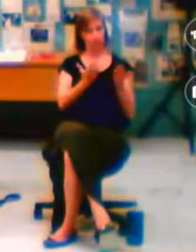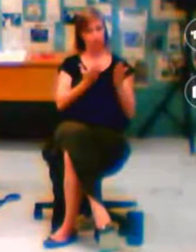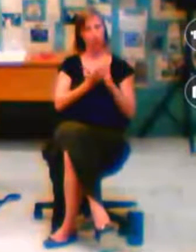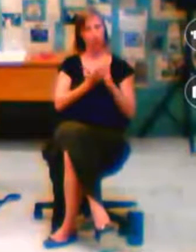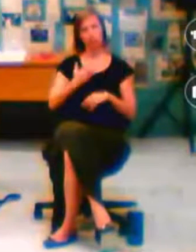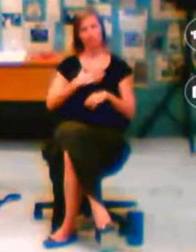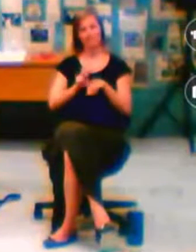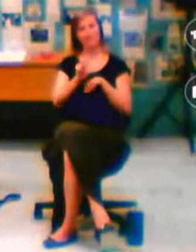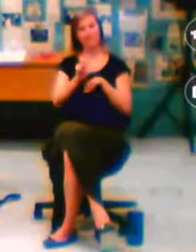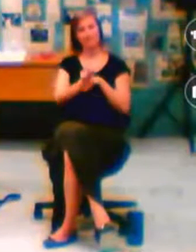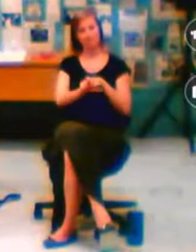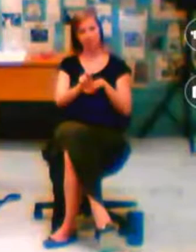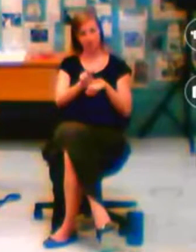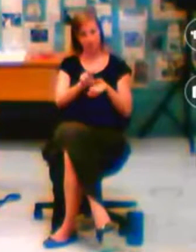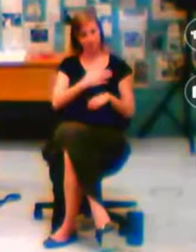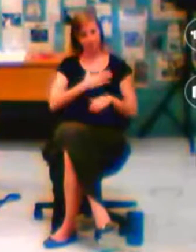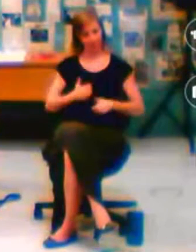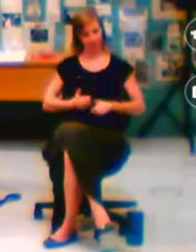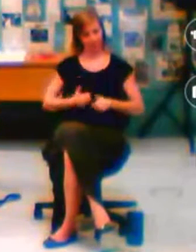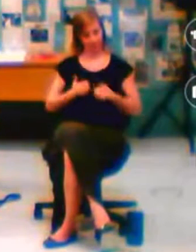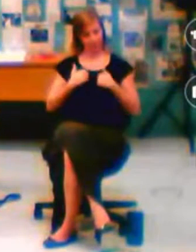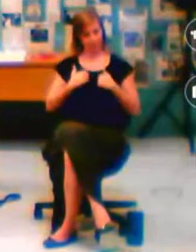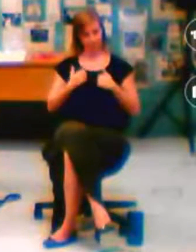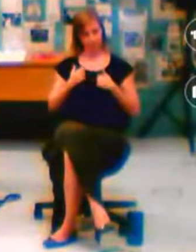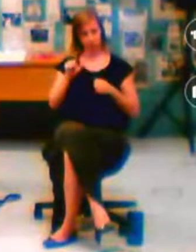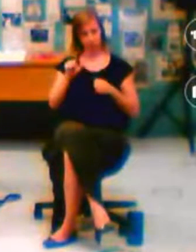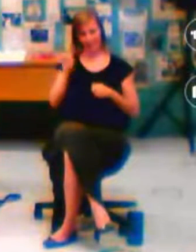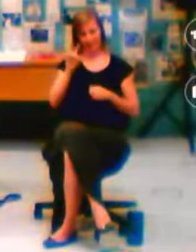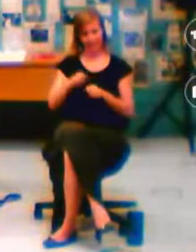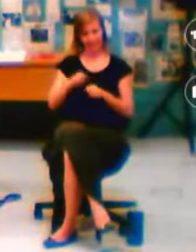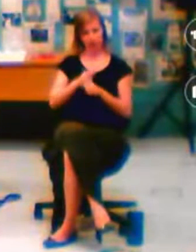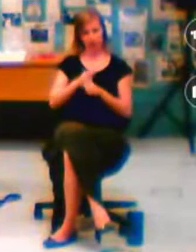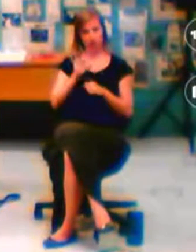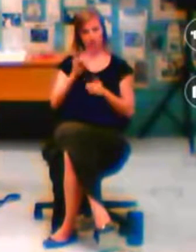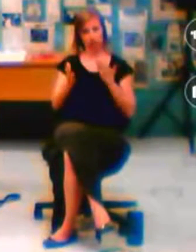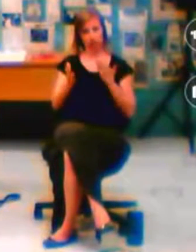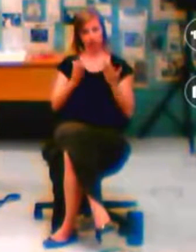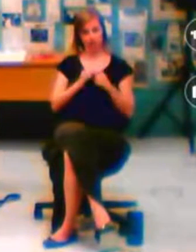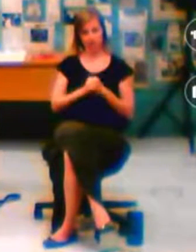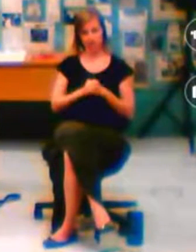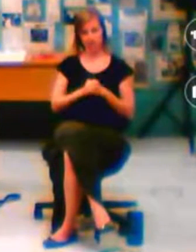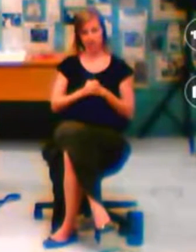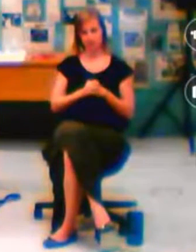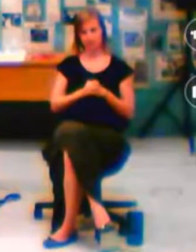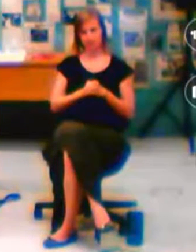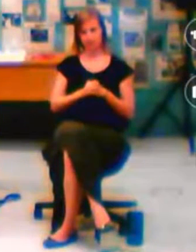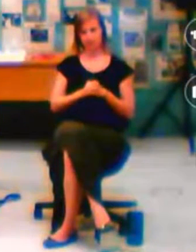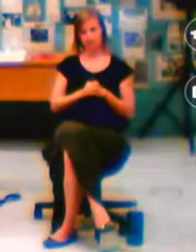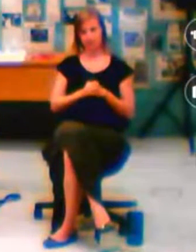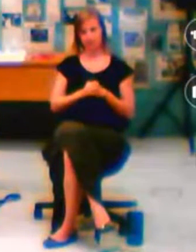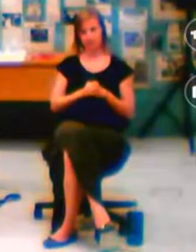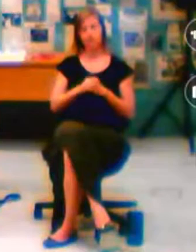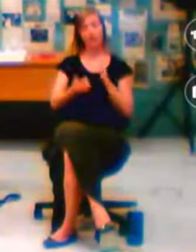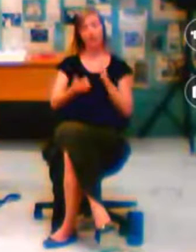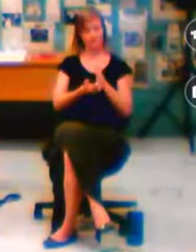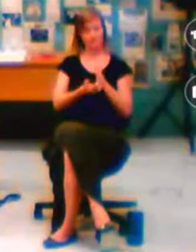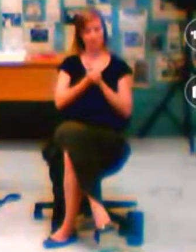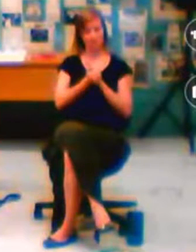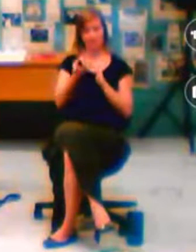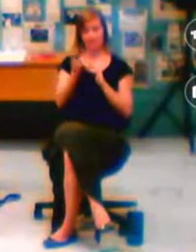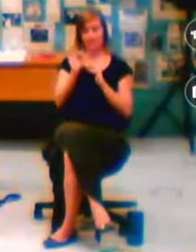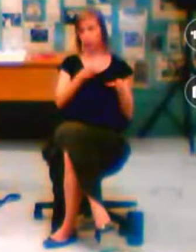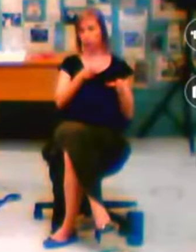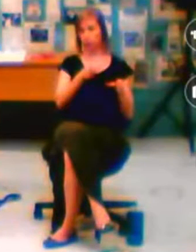military healthcare system over 34 years, and that I'm extremely happy. I paid for that through